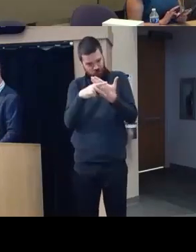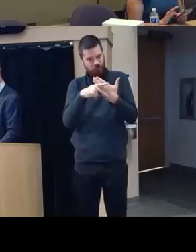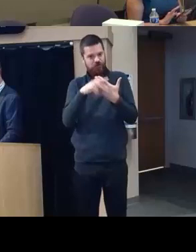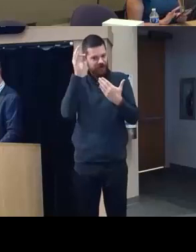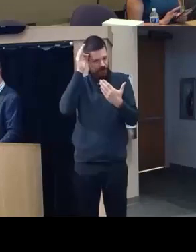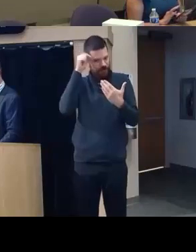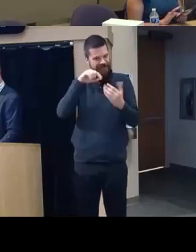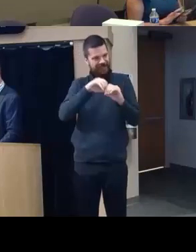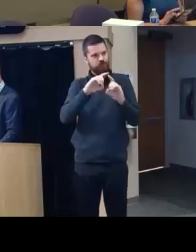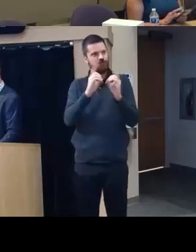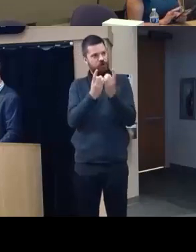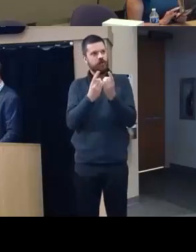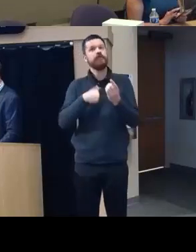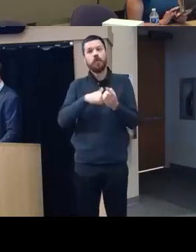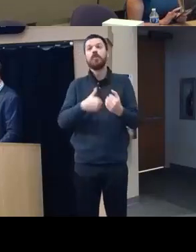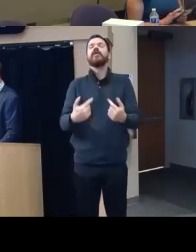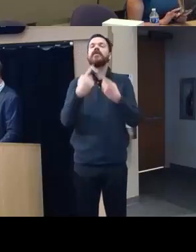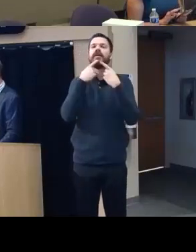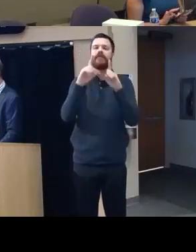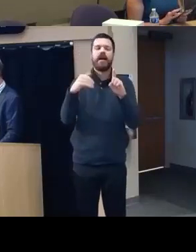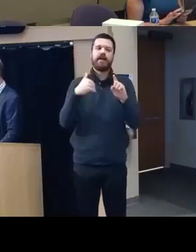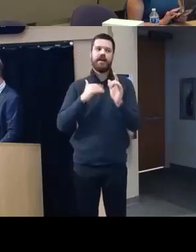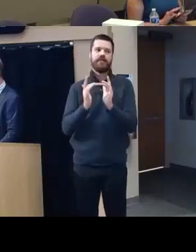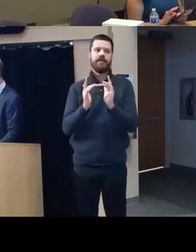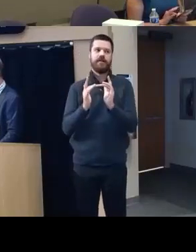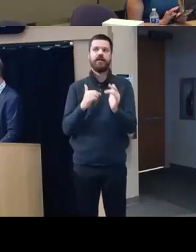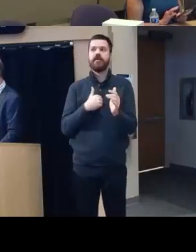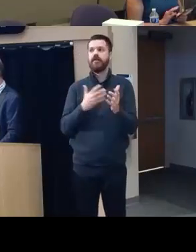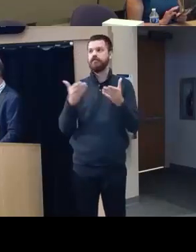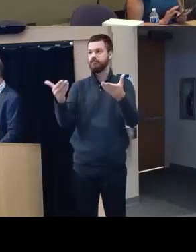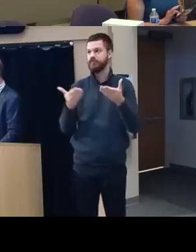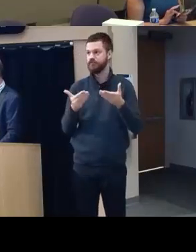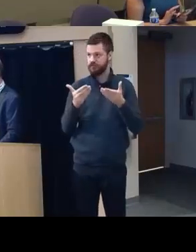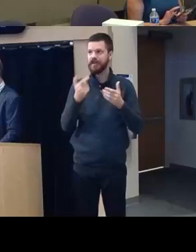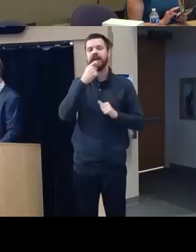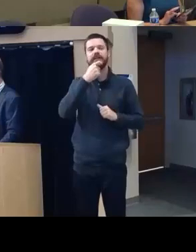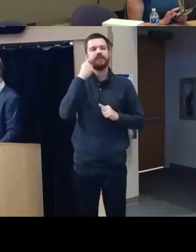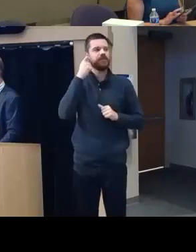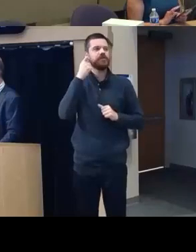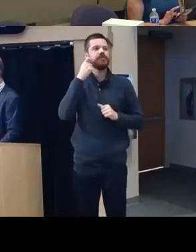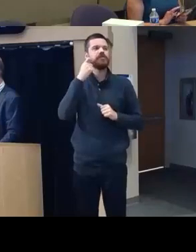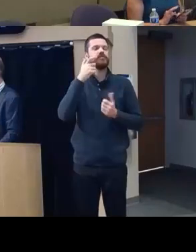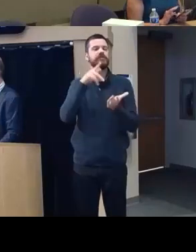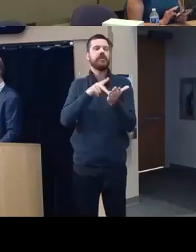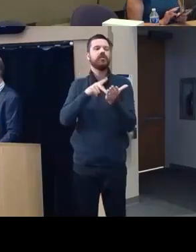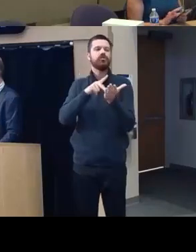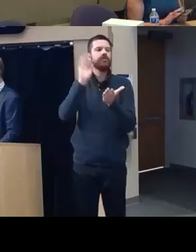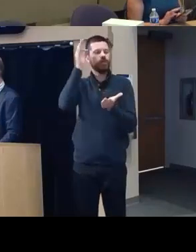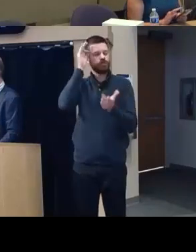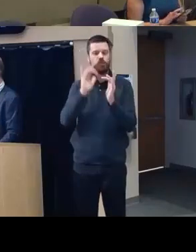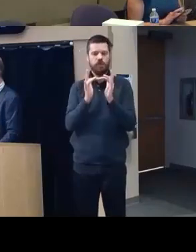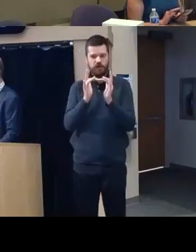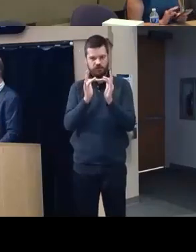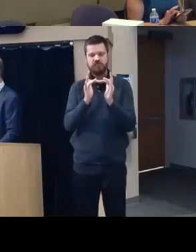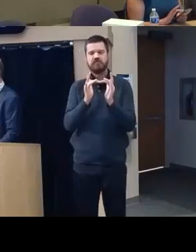We finally have a presence online. I invite you to visit the Addiction Psychiatry Fellowship website as a part of